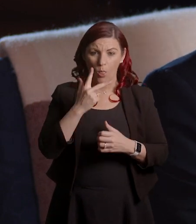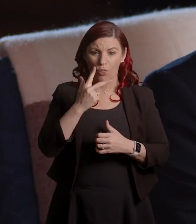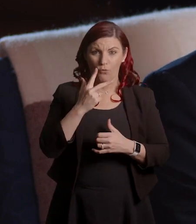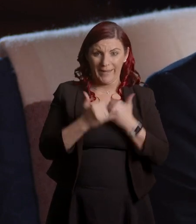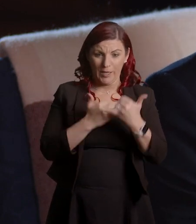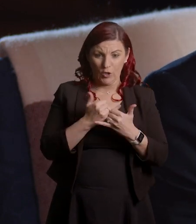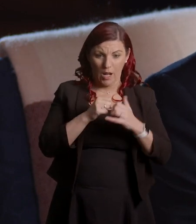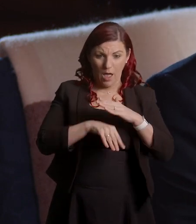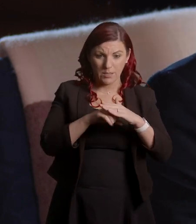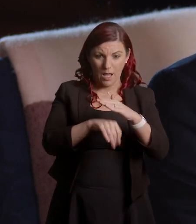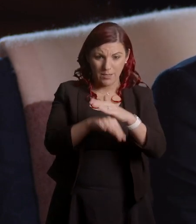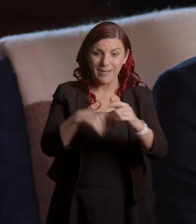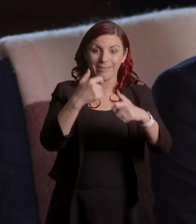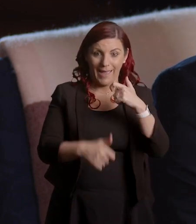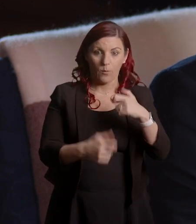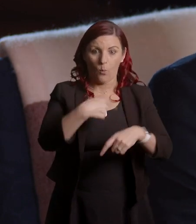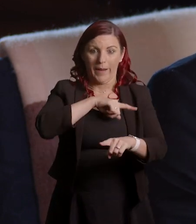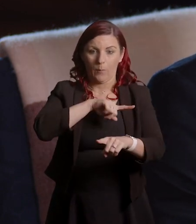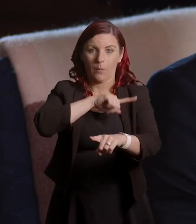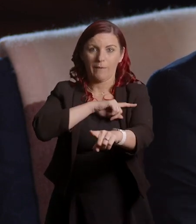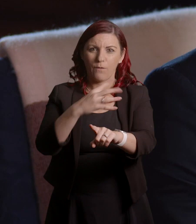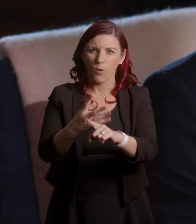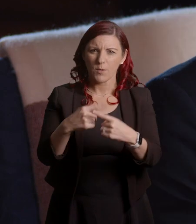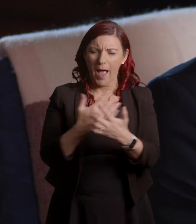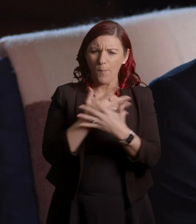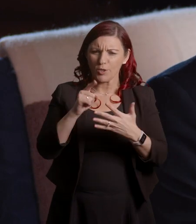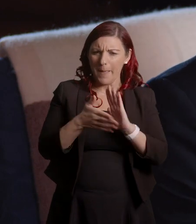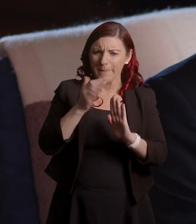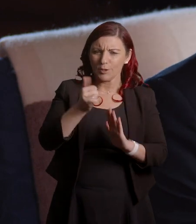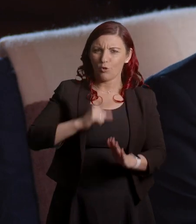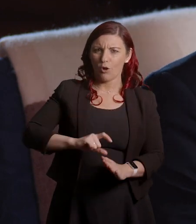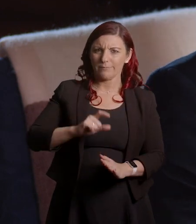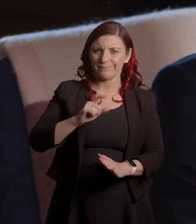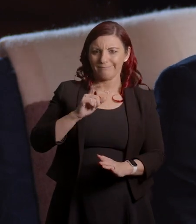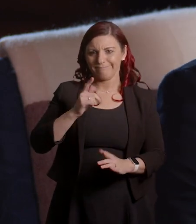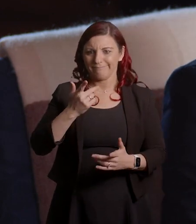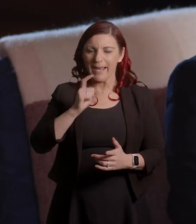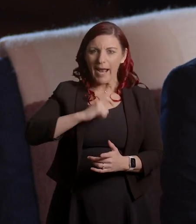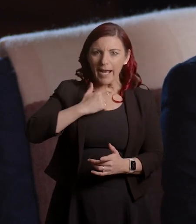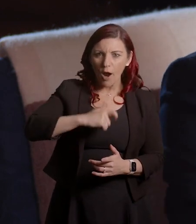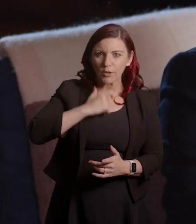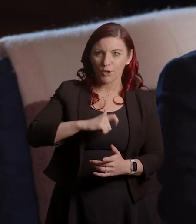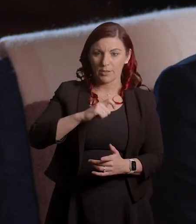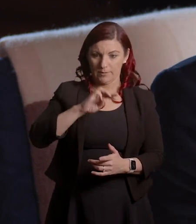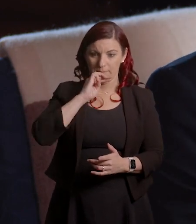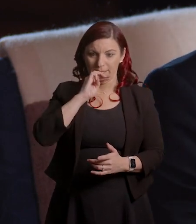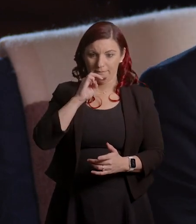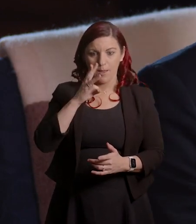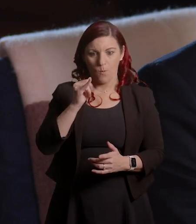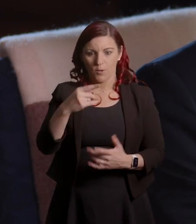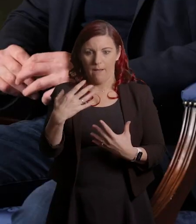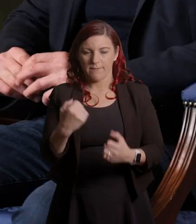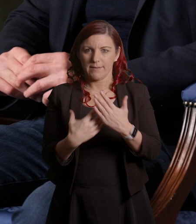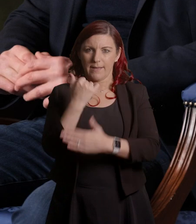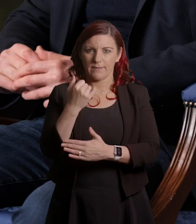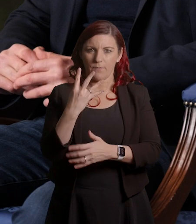defeats in a row before this 4 in a row. How much did that build, I guess, character among the panel to lead you into the success that you've had over the past